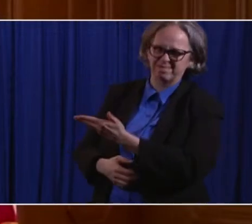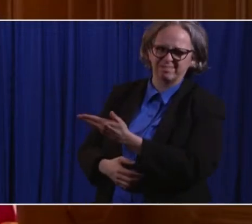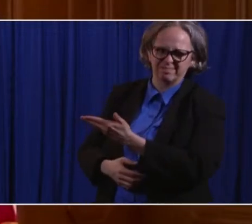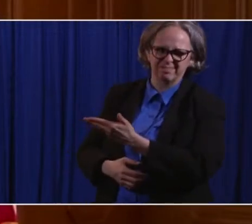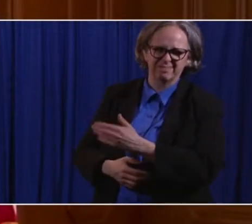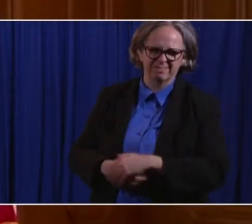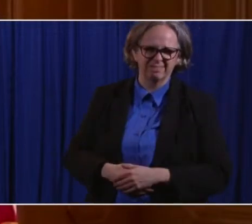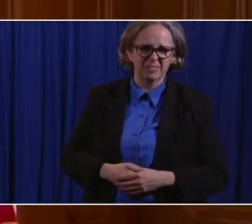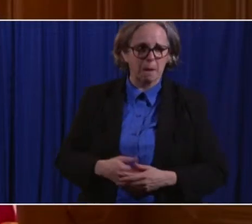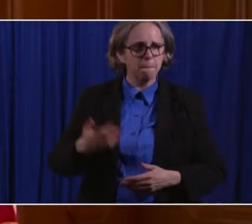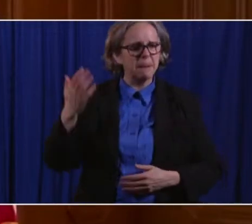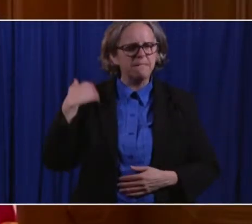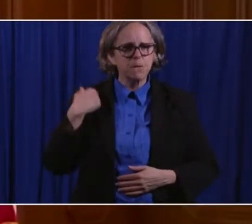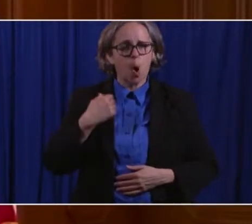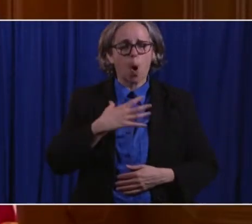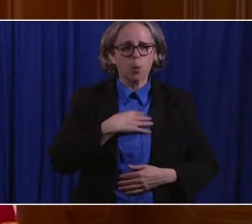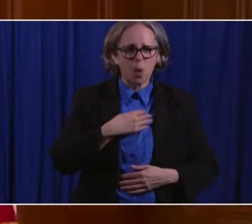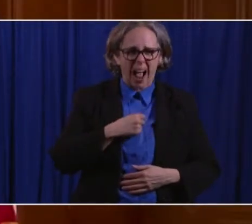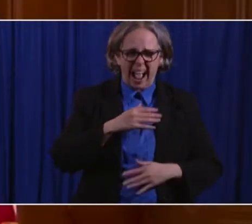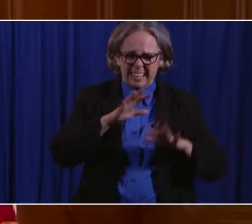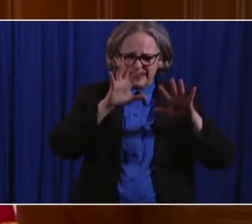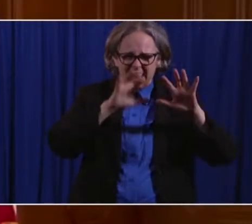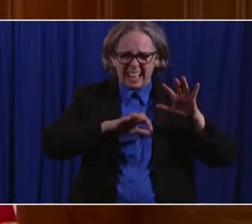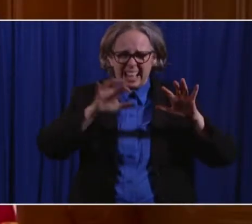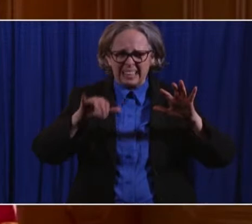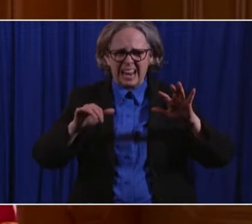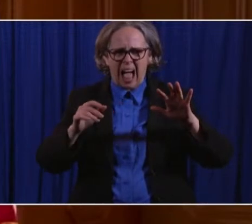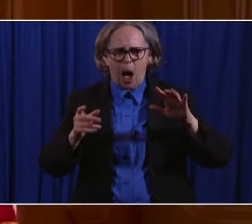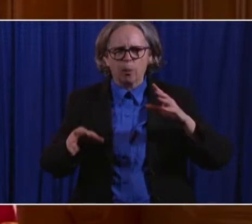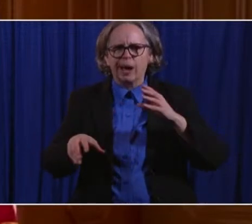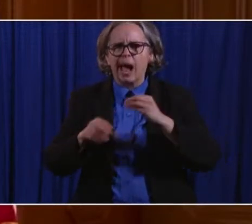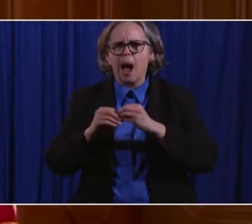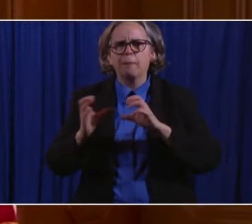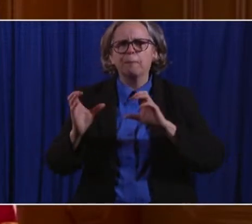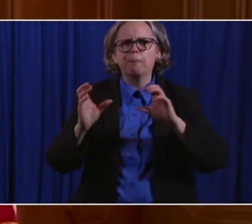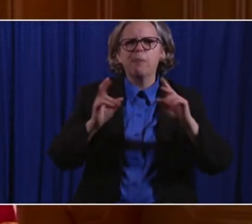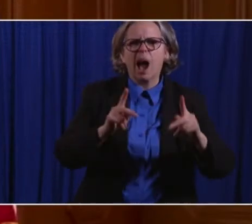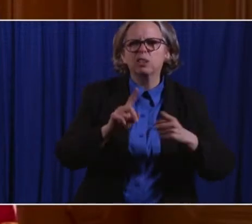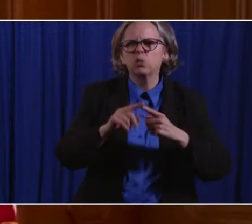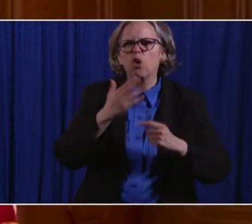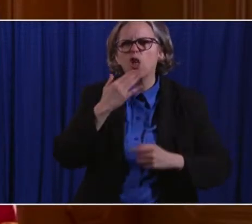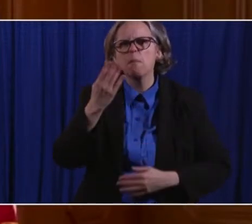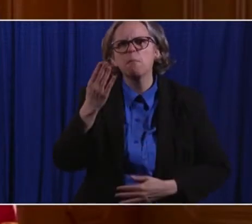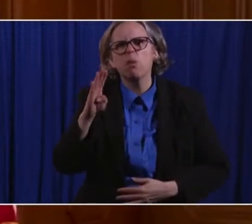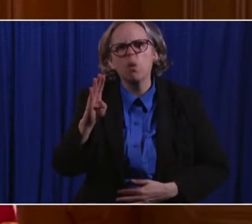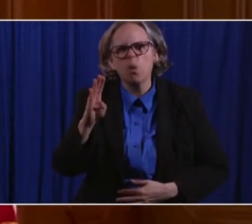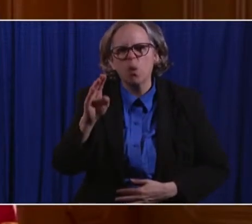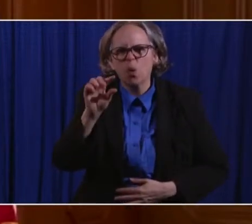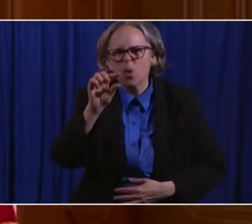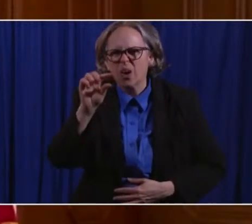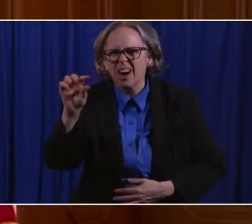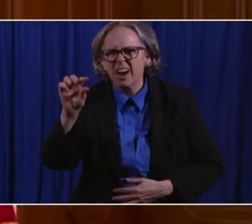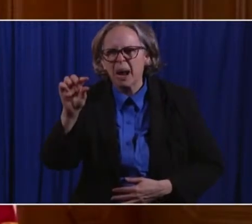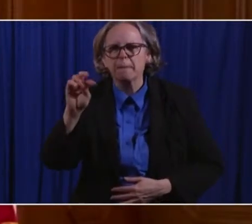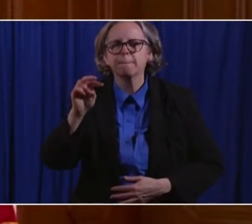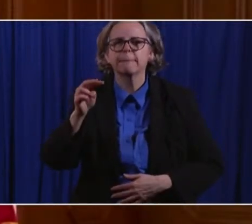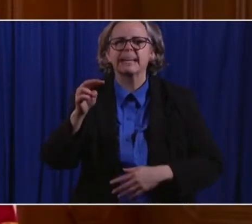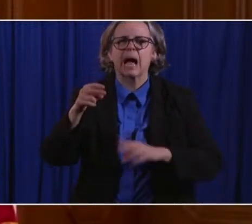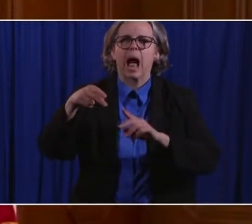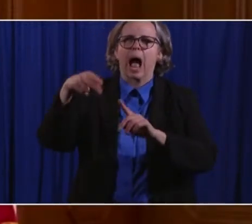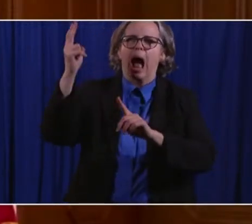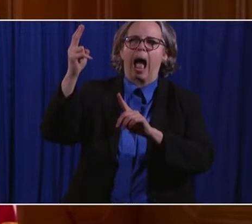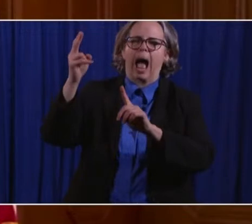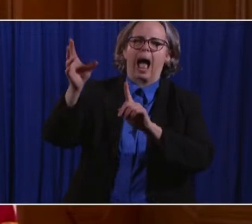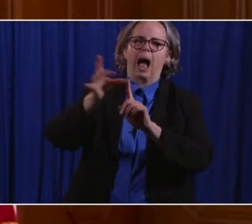are blue. Blue simply means we're over 100 cases in that county,